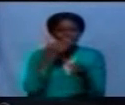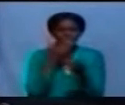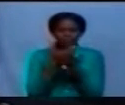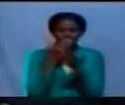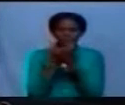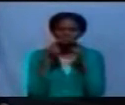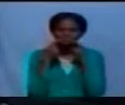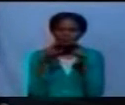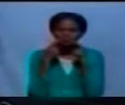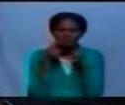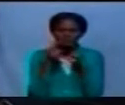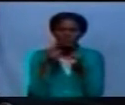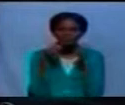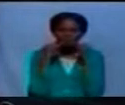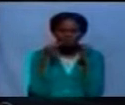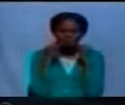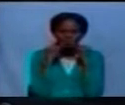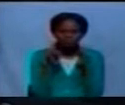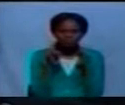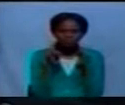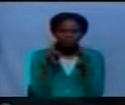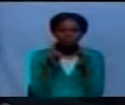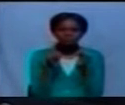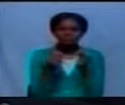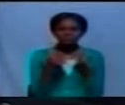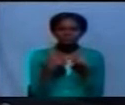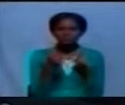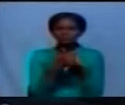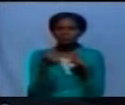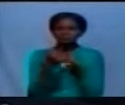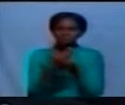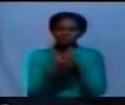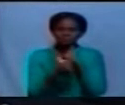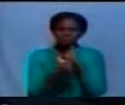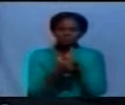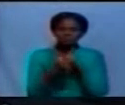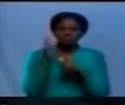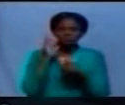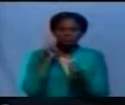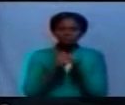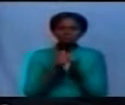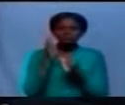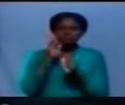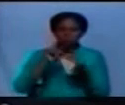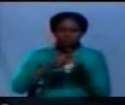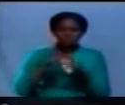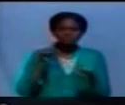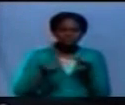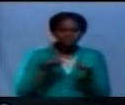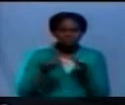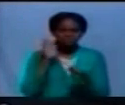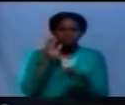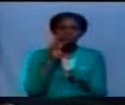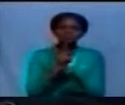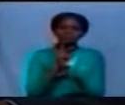is that we've been informed that there's another bank that will be starting its operation pretty soon. So we'll still maintain the